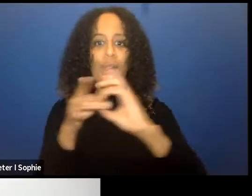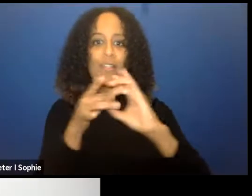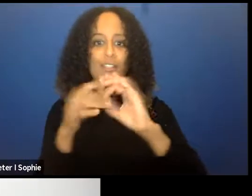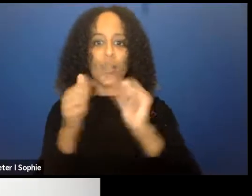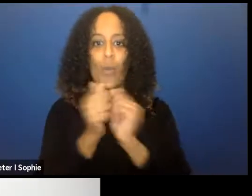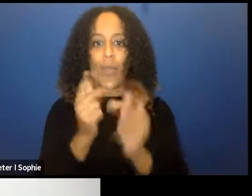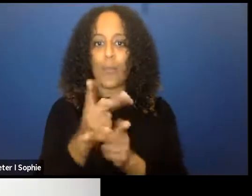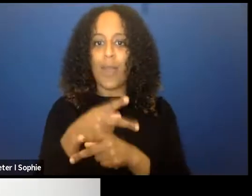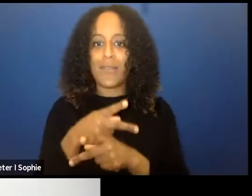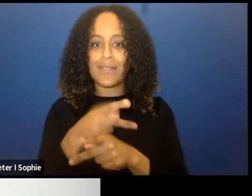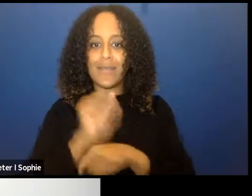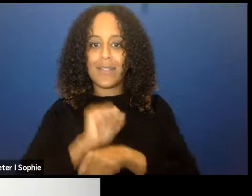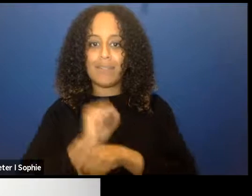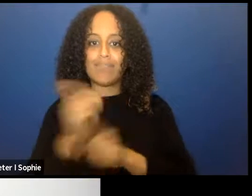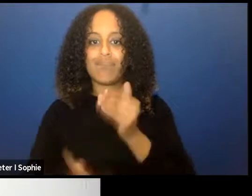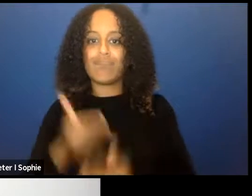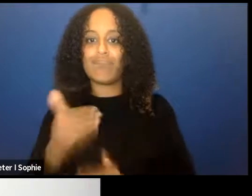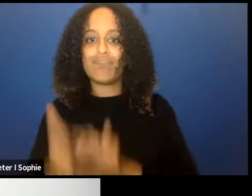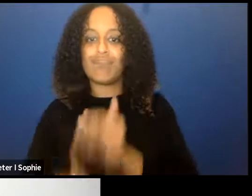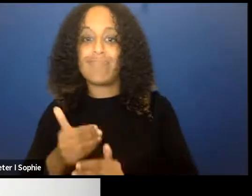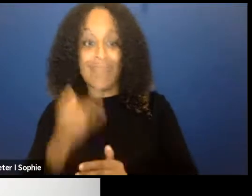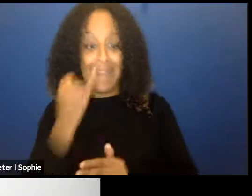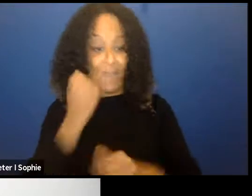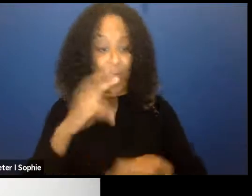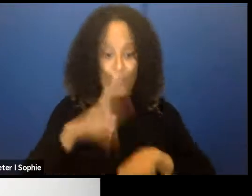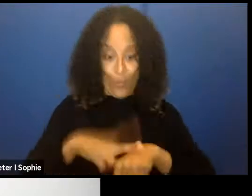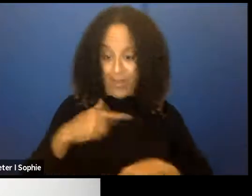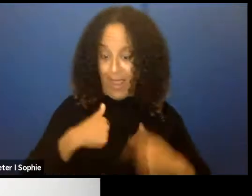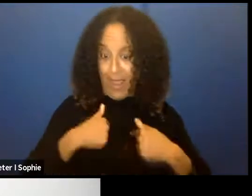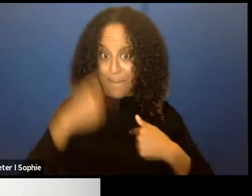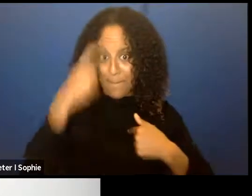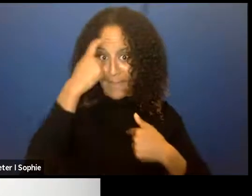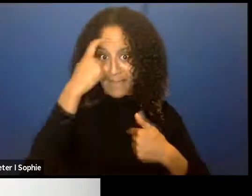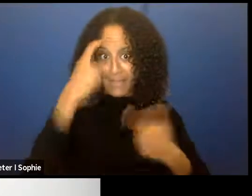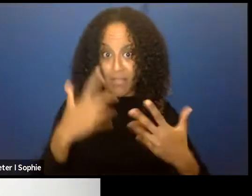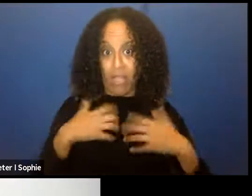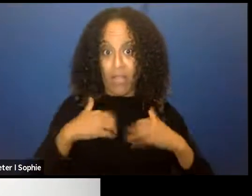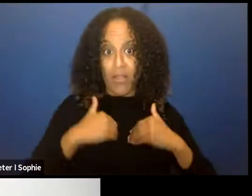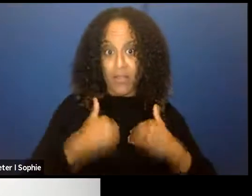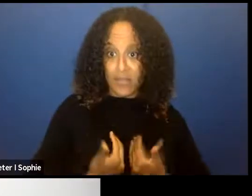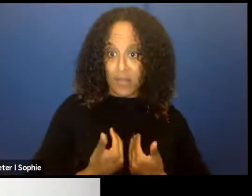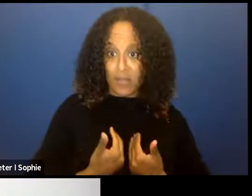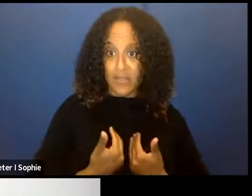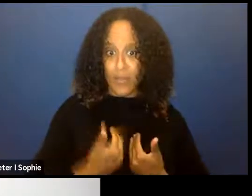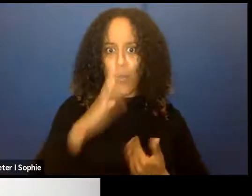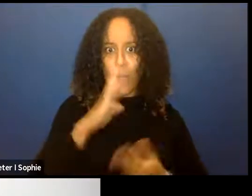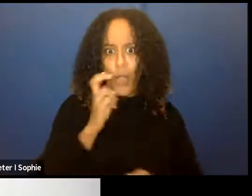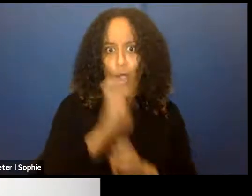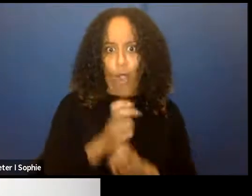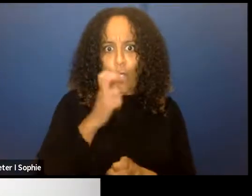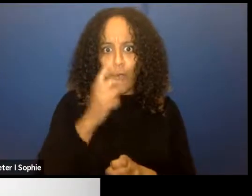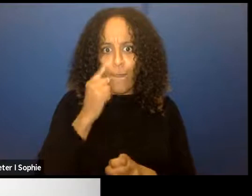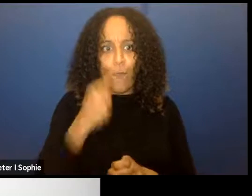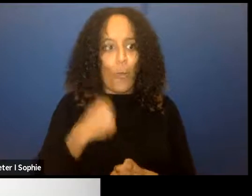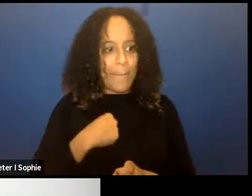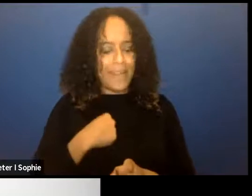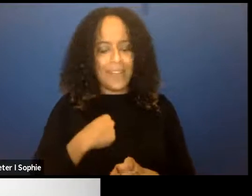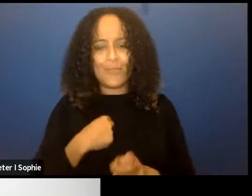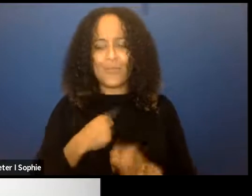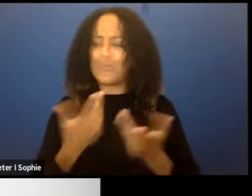for me, it's just like, yeah, of course, if I'm mentally exhausted, it's going to be a lot harder for me to